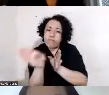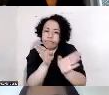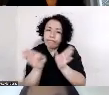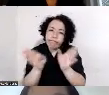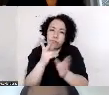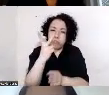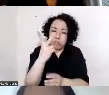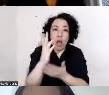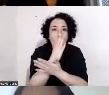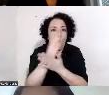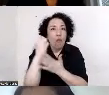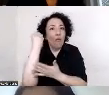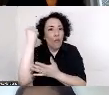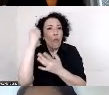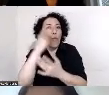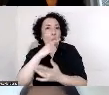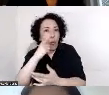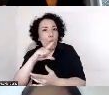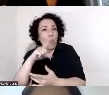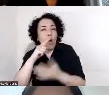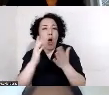pontos fortes e deficiências.